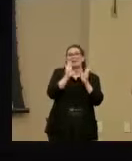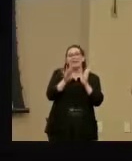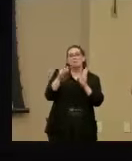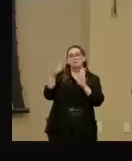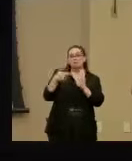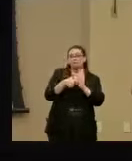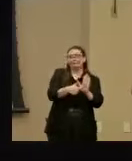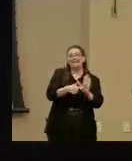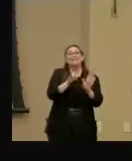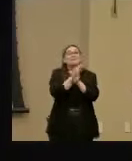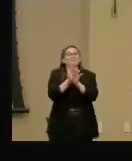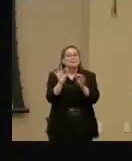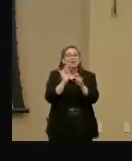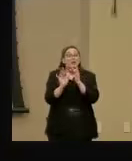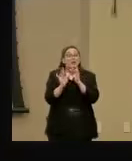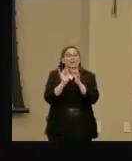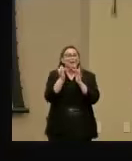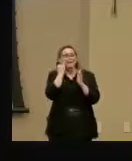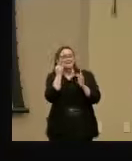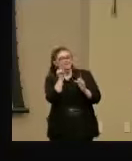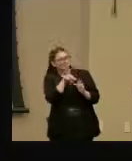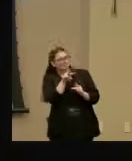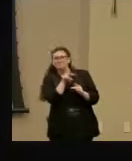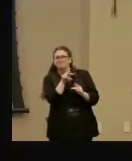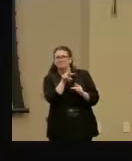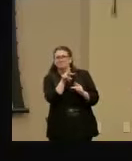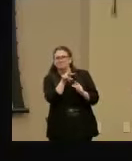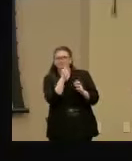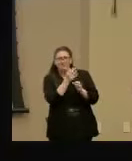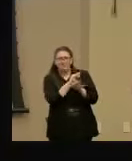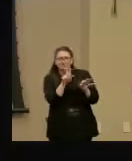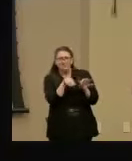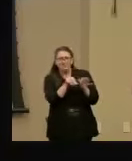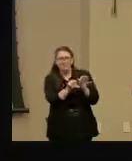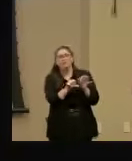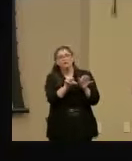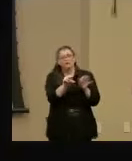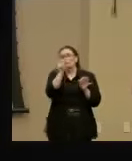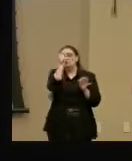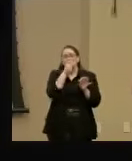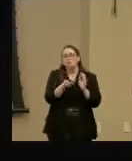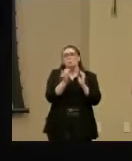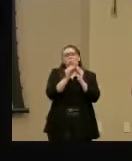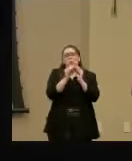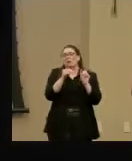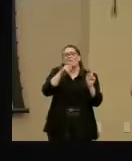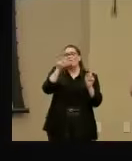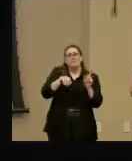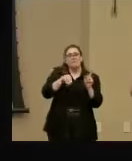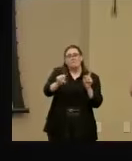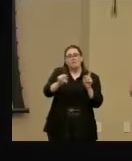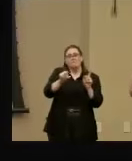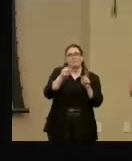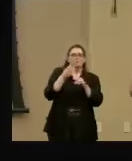online. If it doesn't look like it's free, just Google it a little more and you should be able to find a free link. This is not something you should pay for through